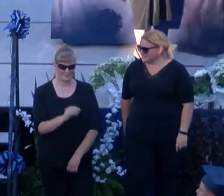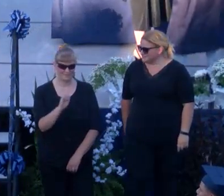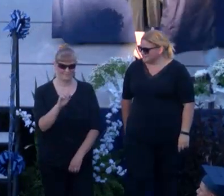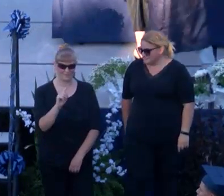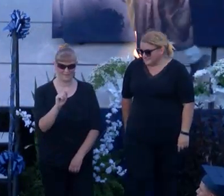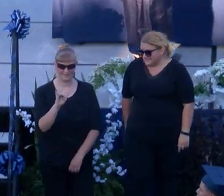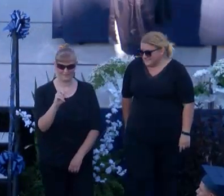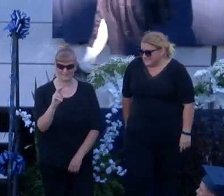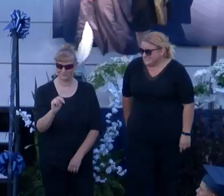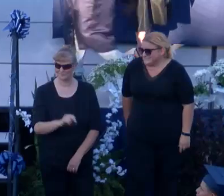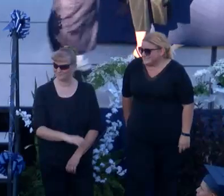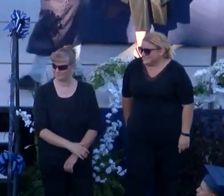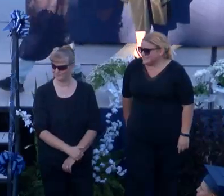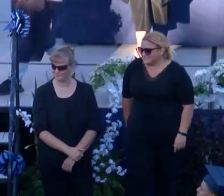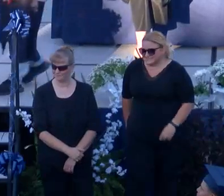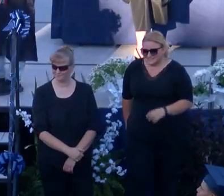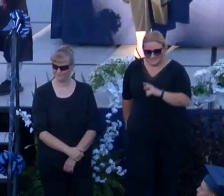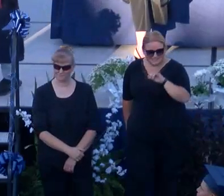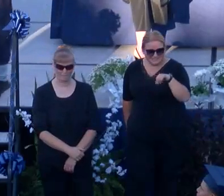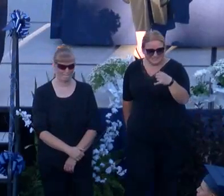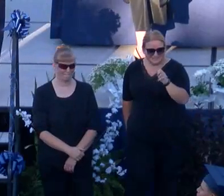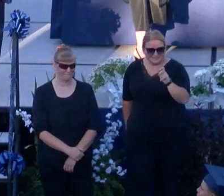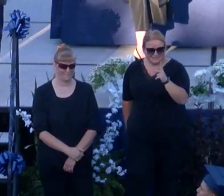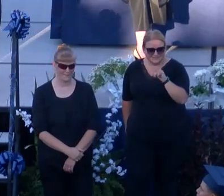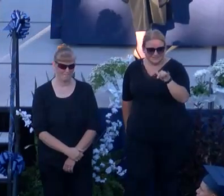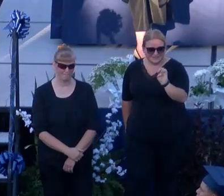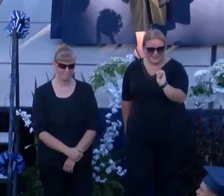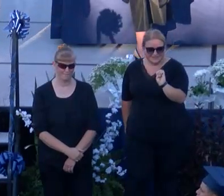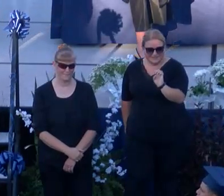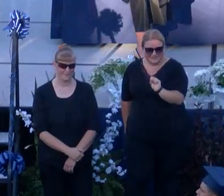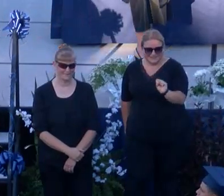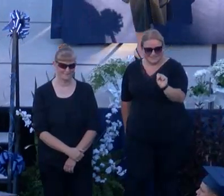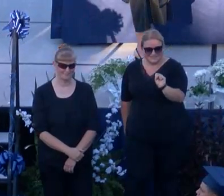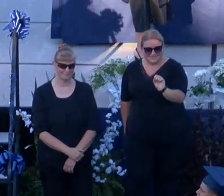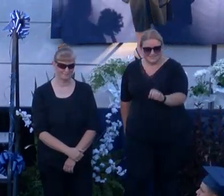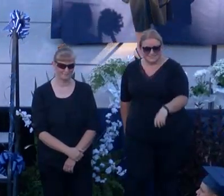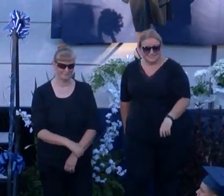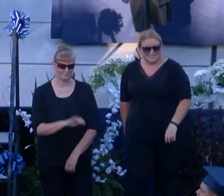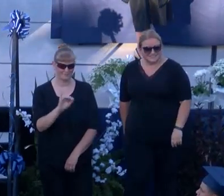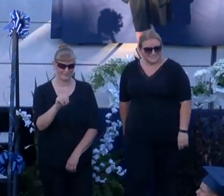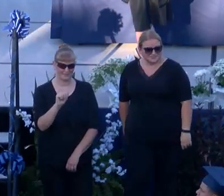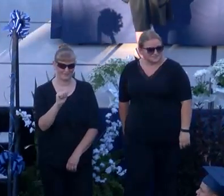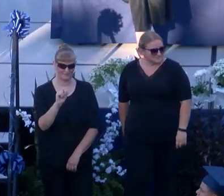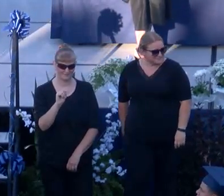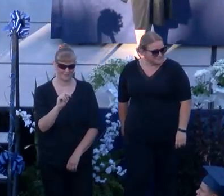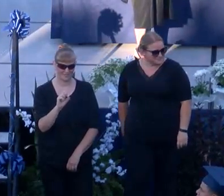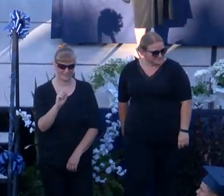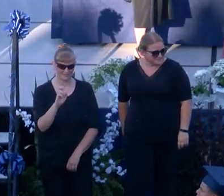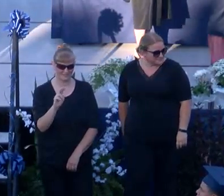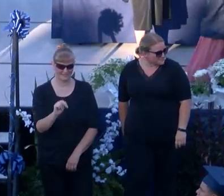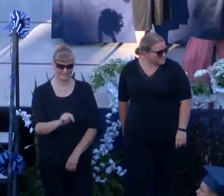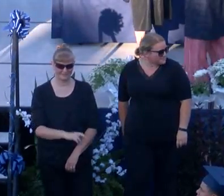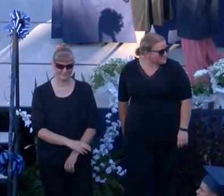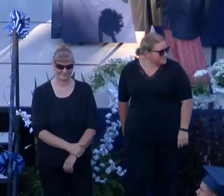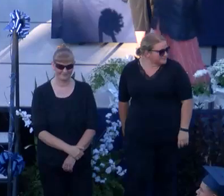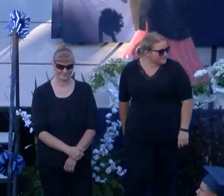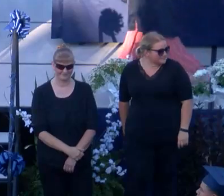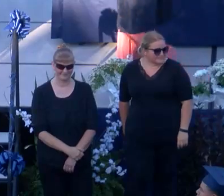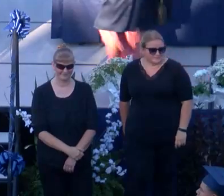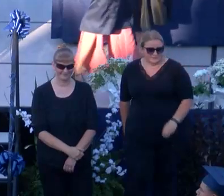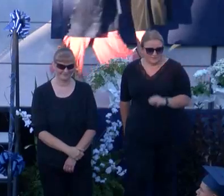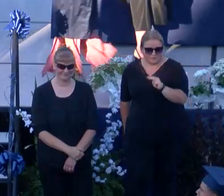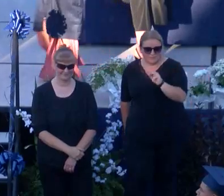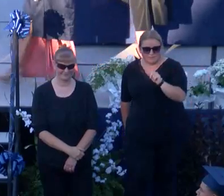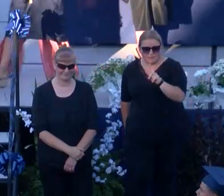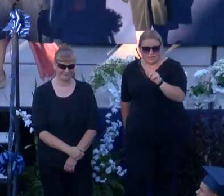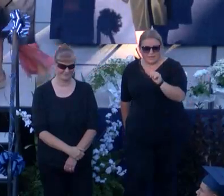Torres. Jacqueline Valdivia Sanchez. Jasmine Edessa Garcia.